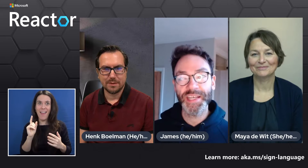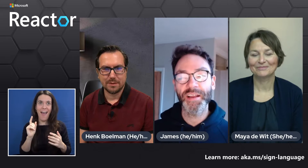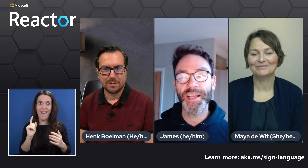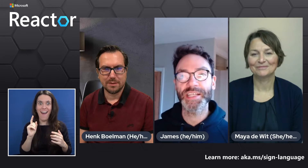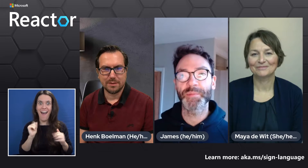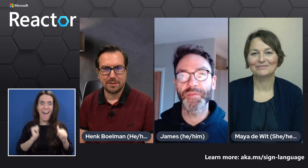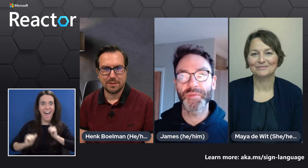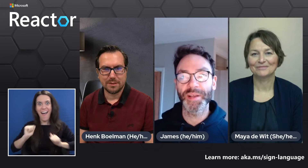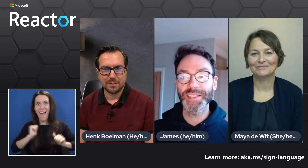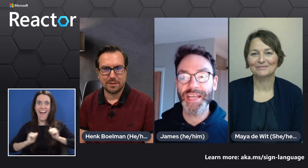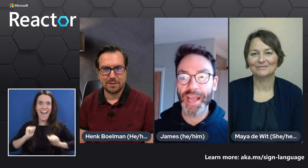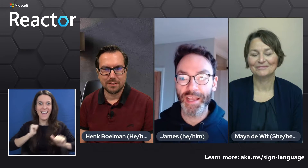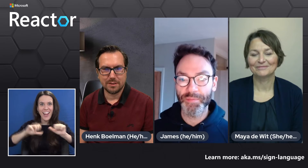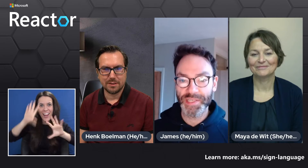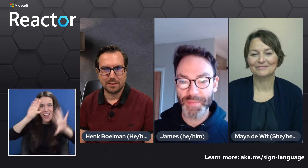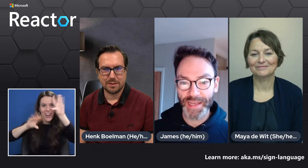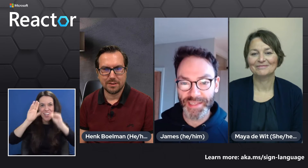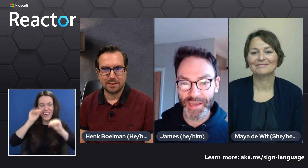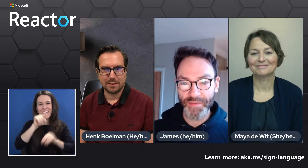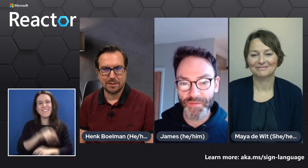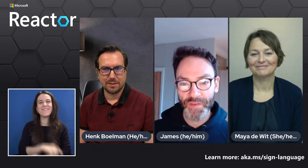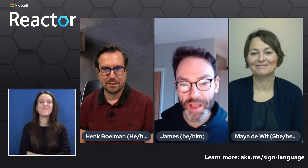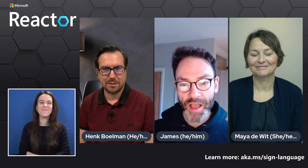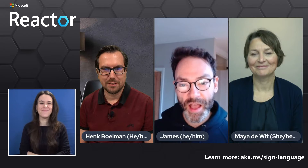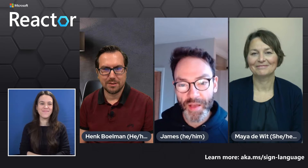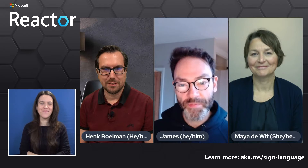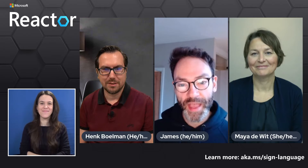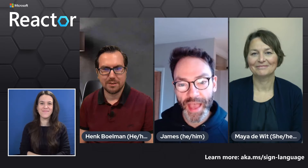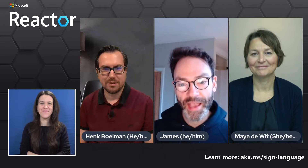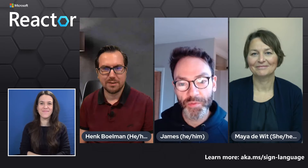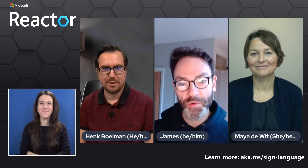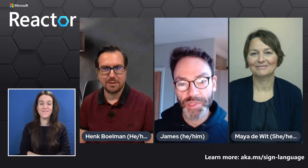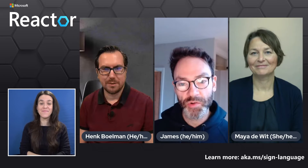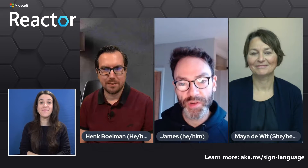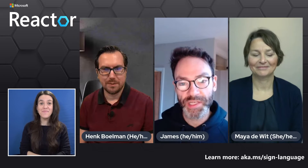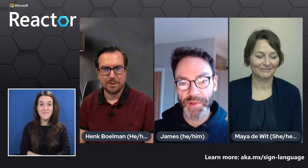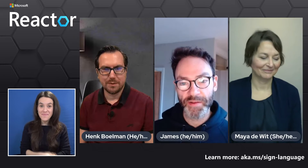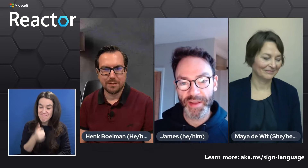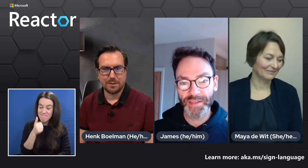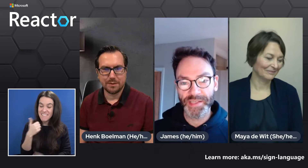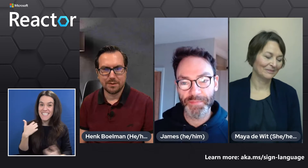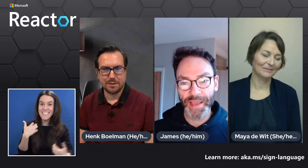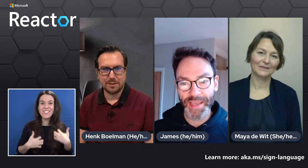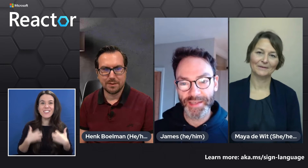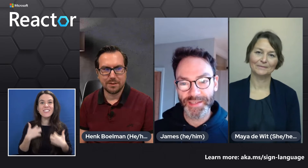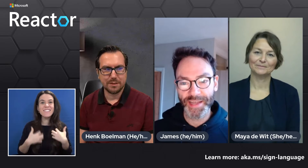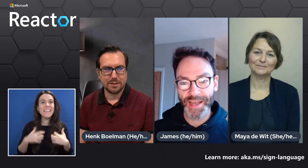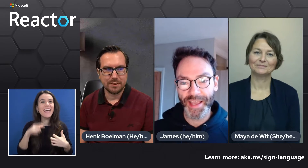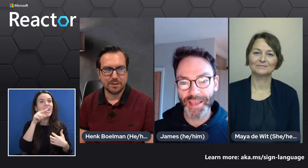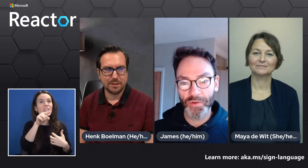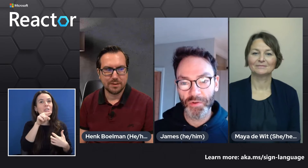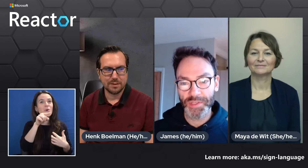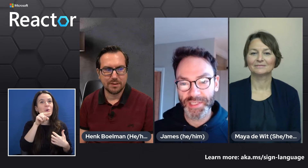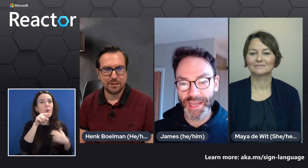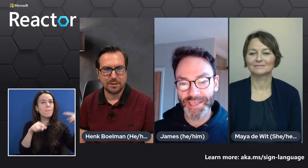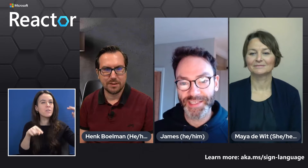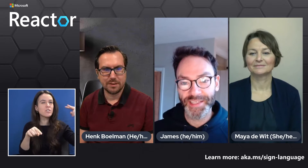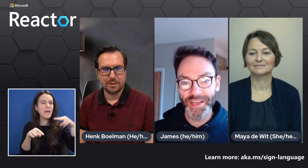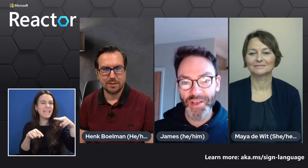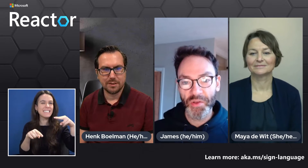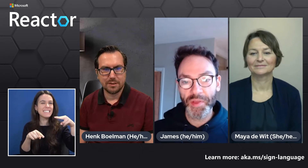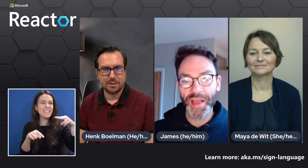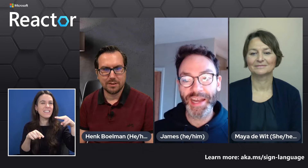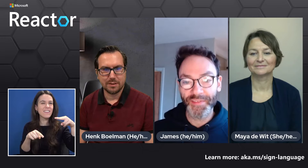So particularly, I guess, coming from a tech perspective, Henk, what's your experience been today or to